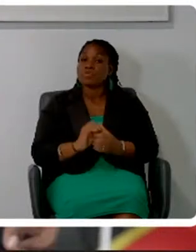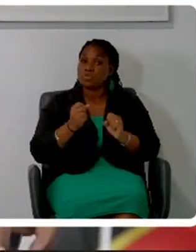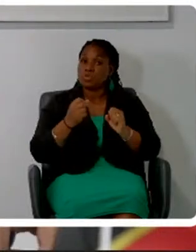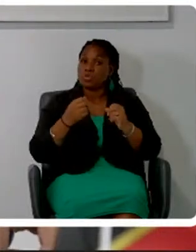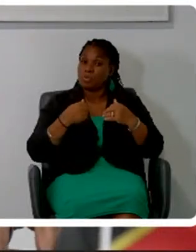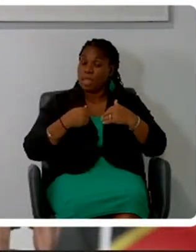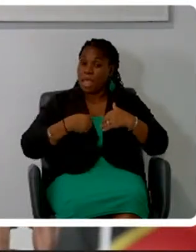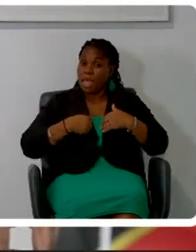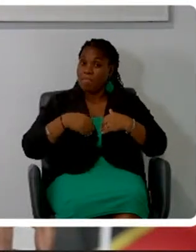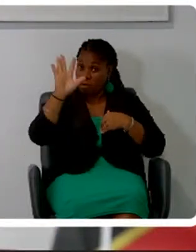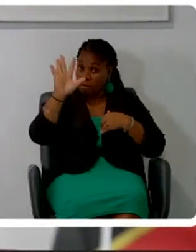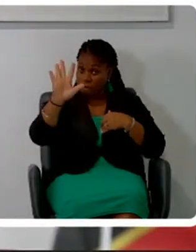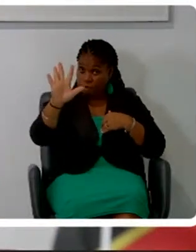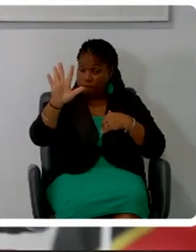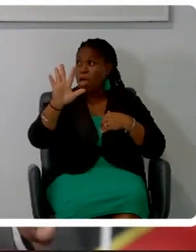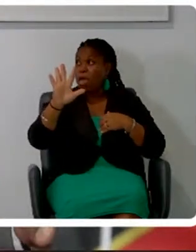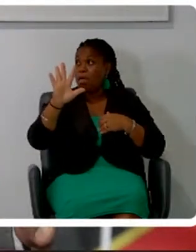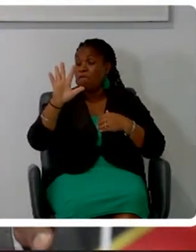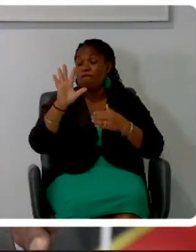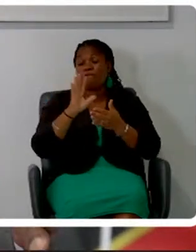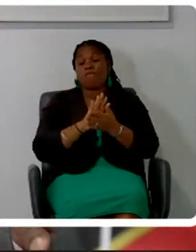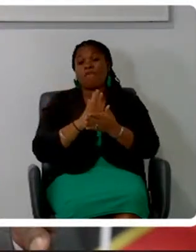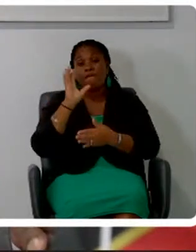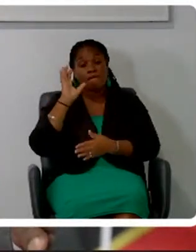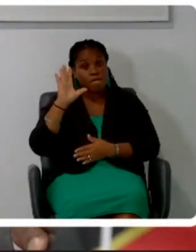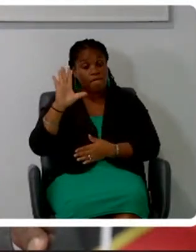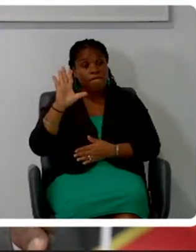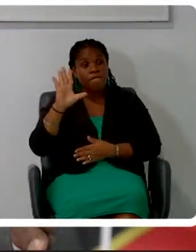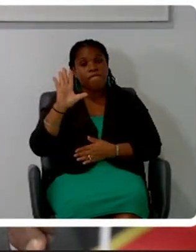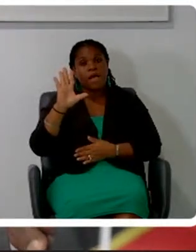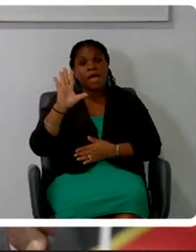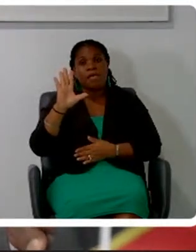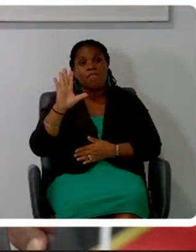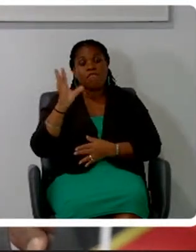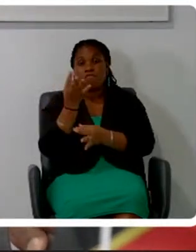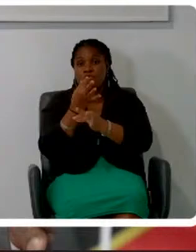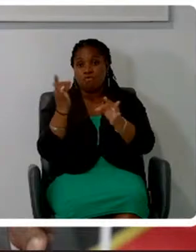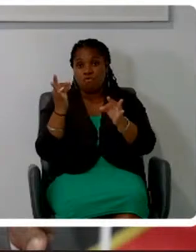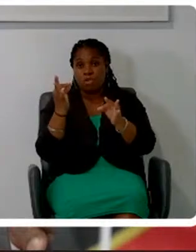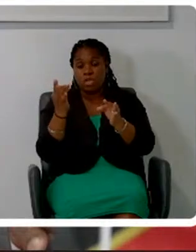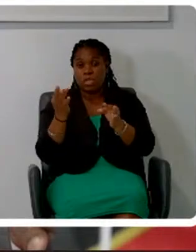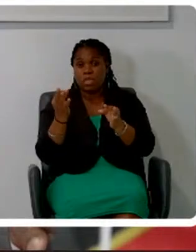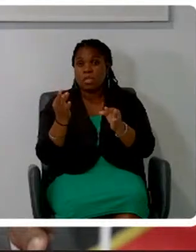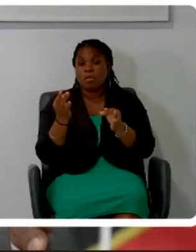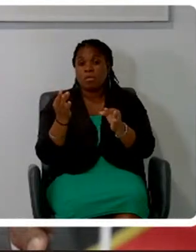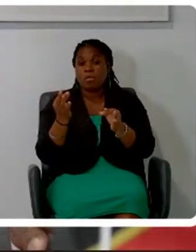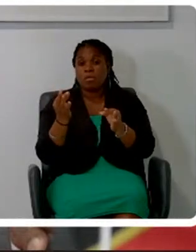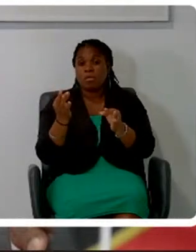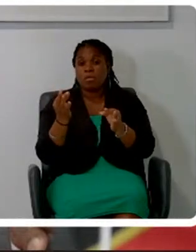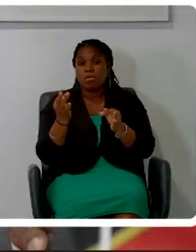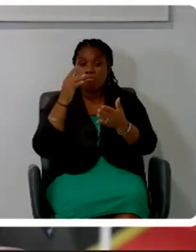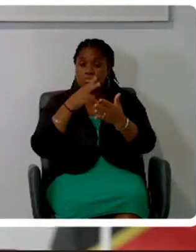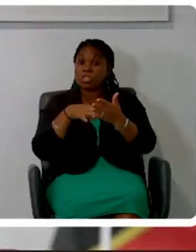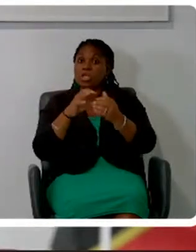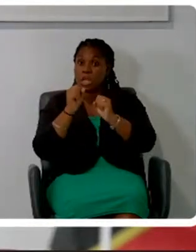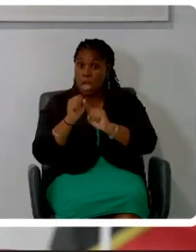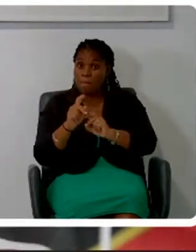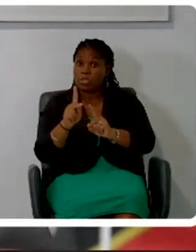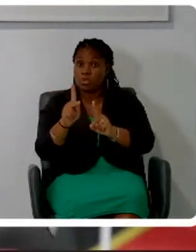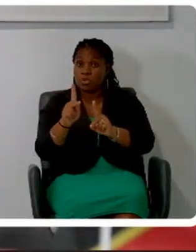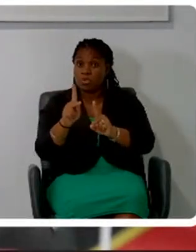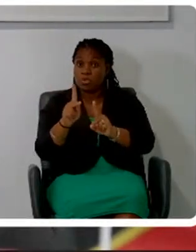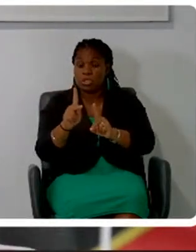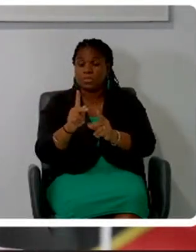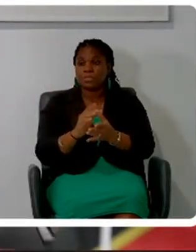will be offered. Of course, they come with the, we have our people here who are qualified for those. So we want to see our people, apart from the